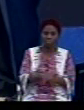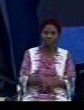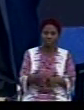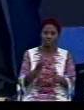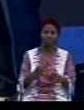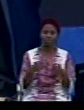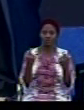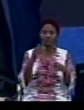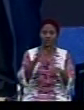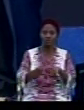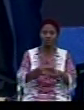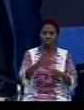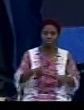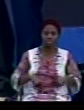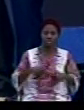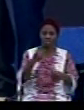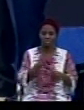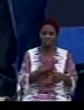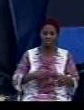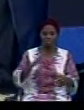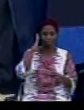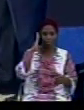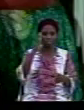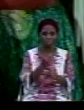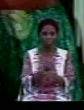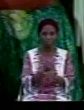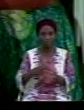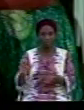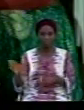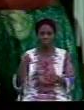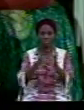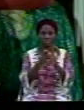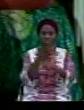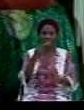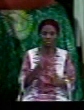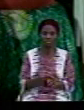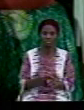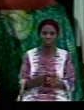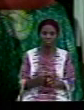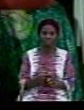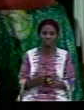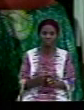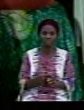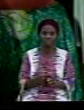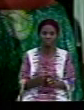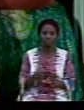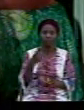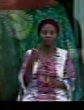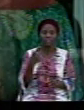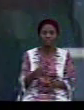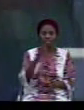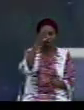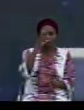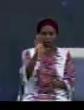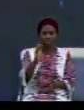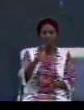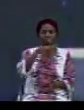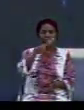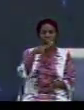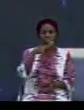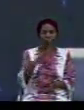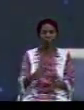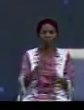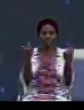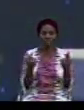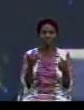it up and take it away in Jesus' name. The pollution of sin, the defilement of sin in